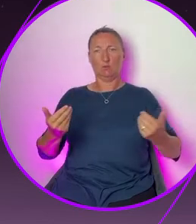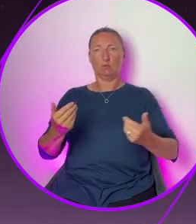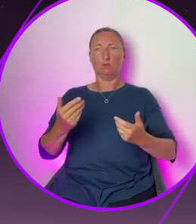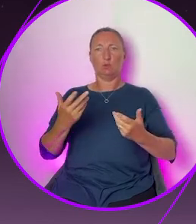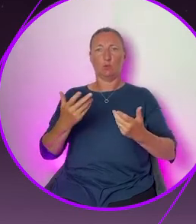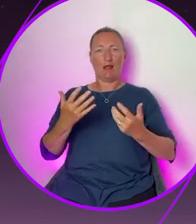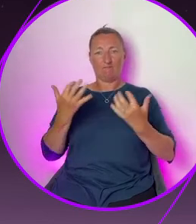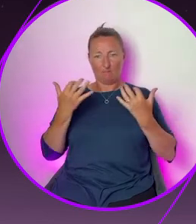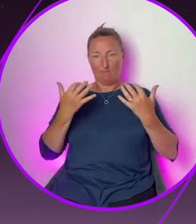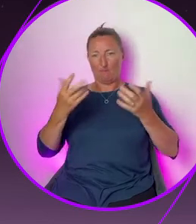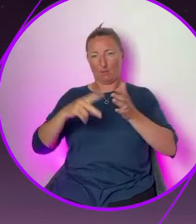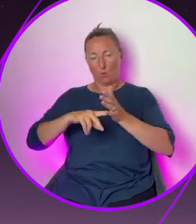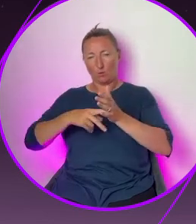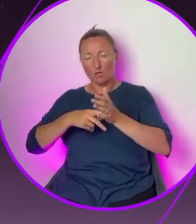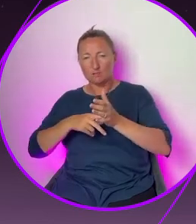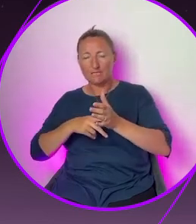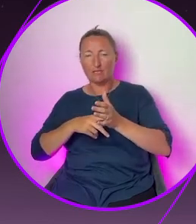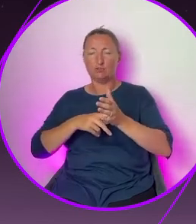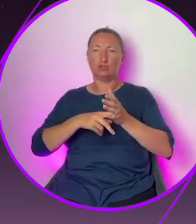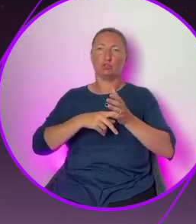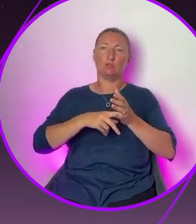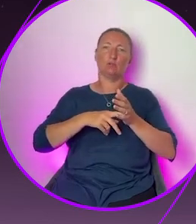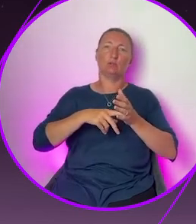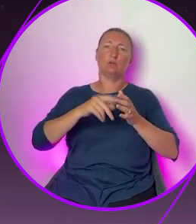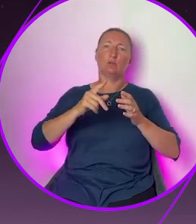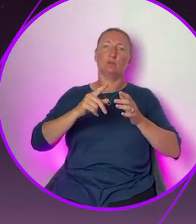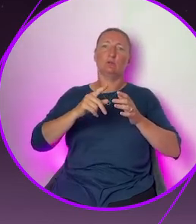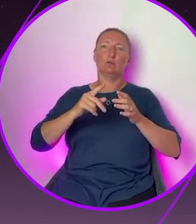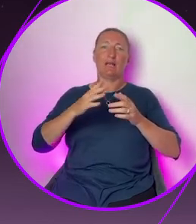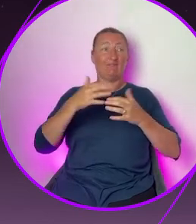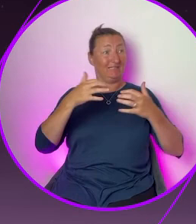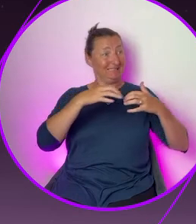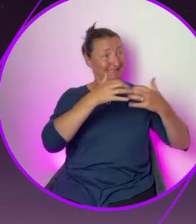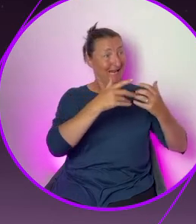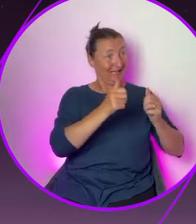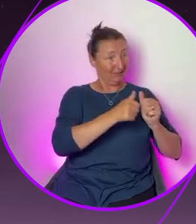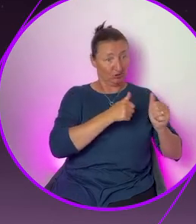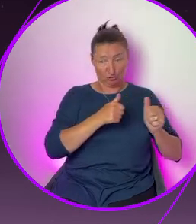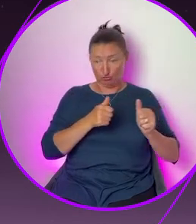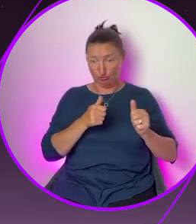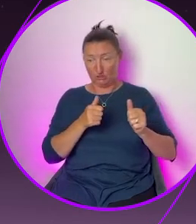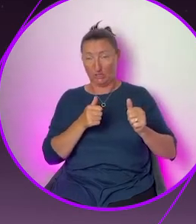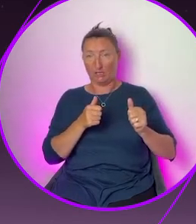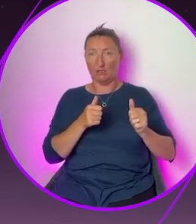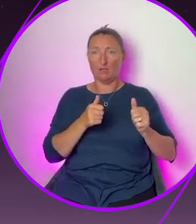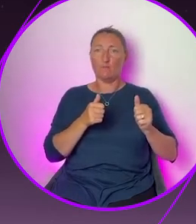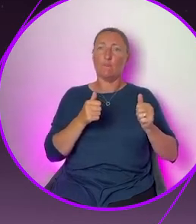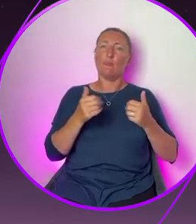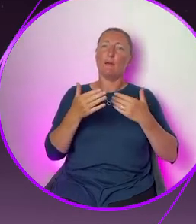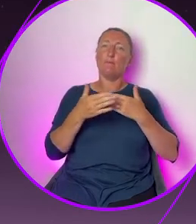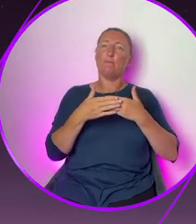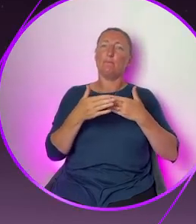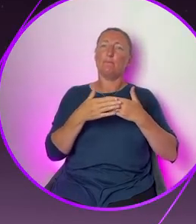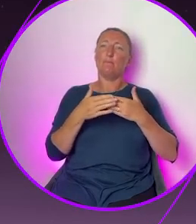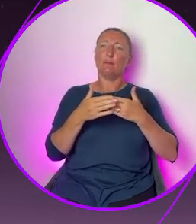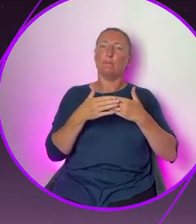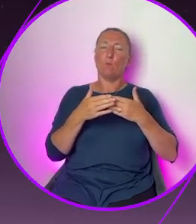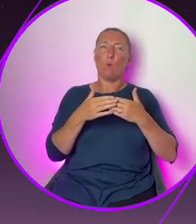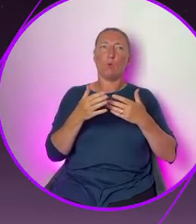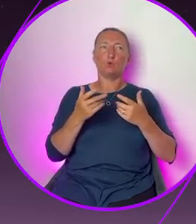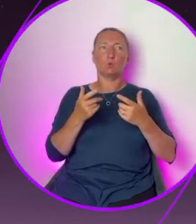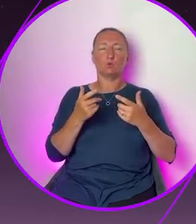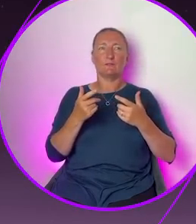public organizations, organizations from art adjacent fields, and tech industry. And I think when you have this sort of more